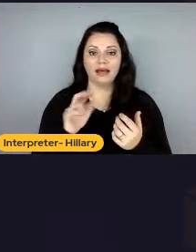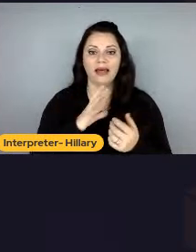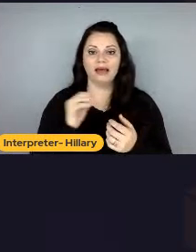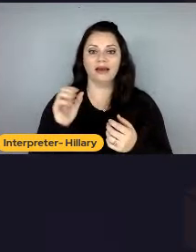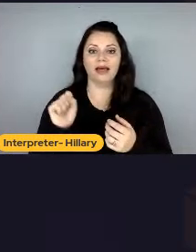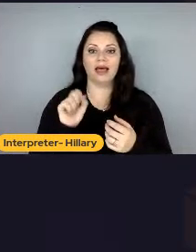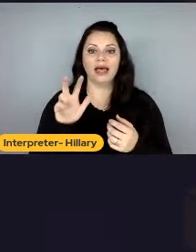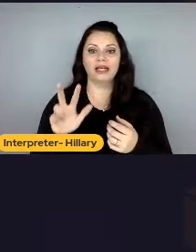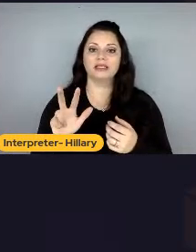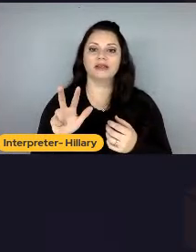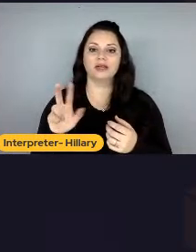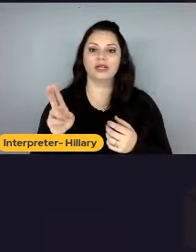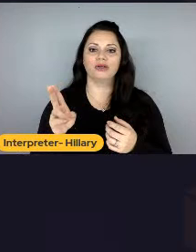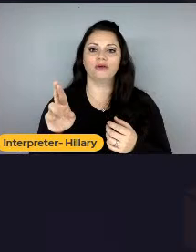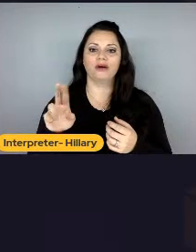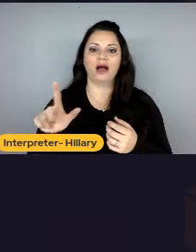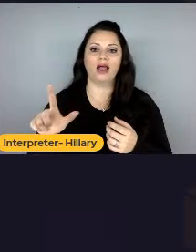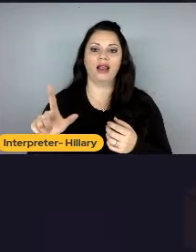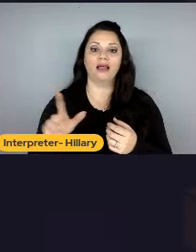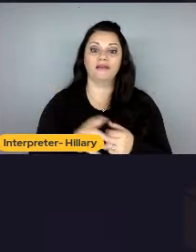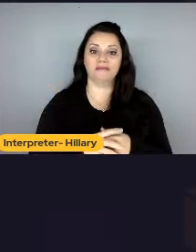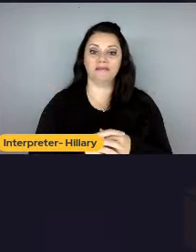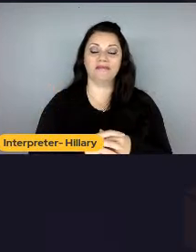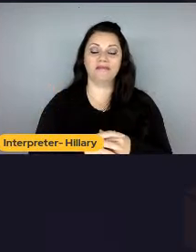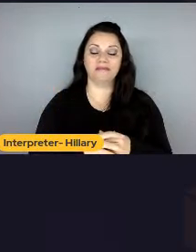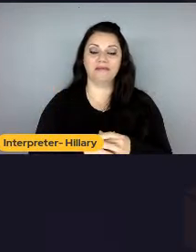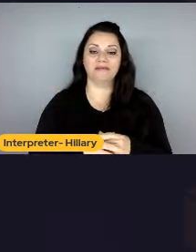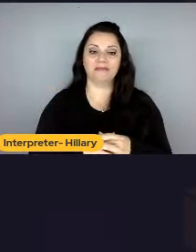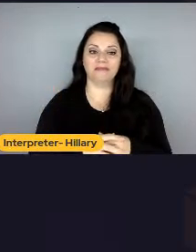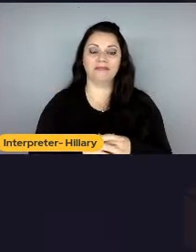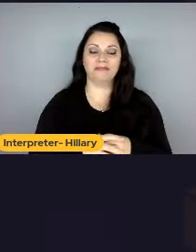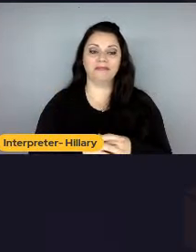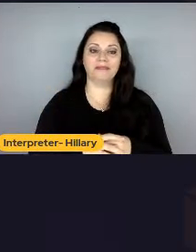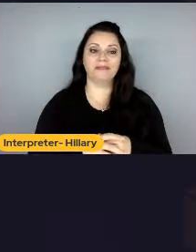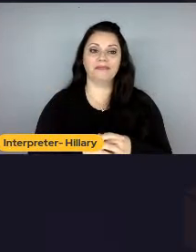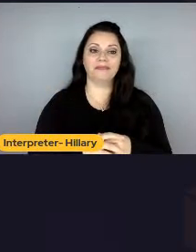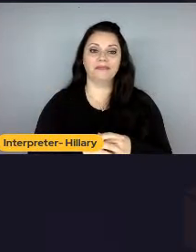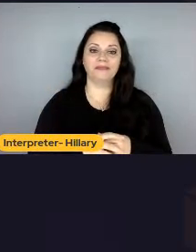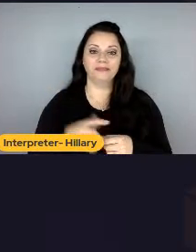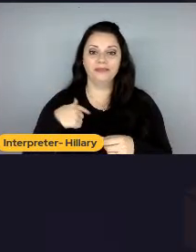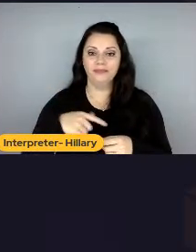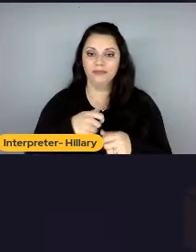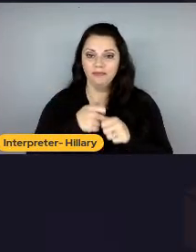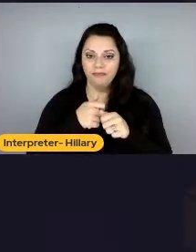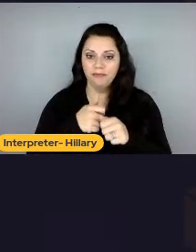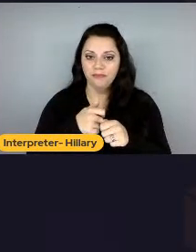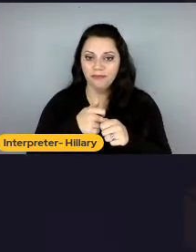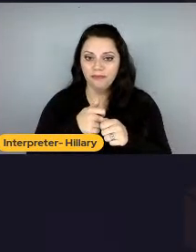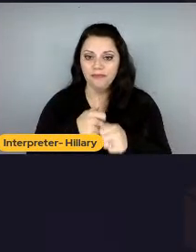S3 URL. So we follow one of them.